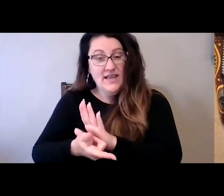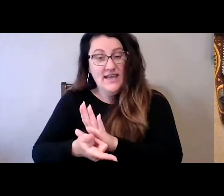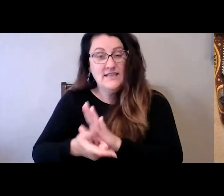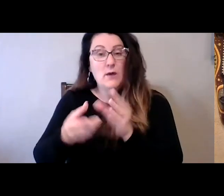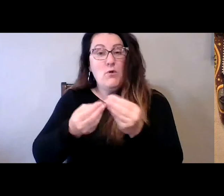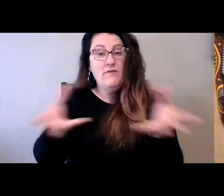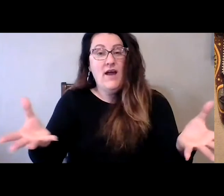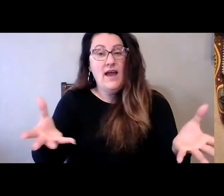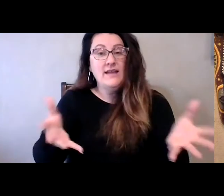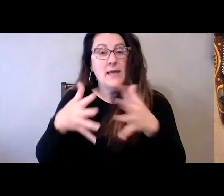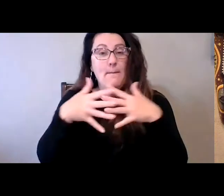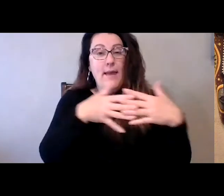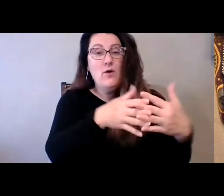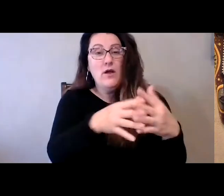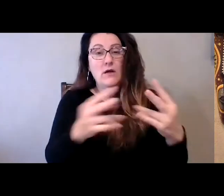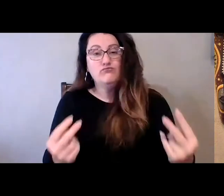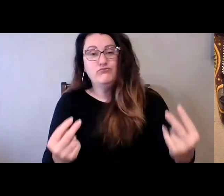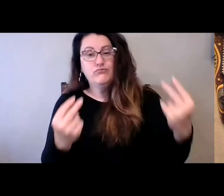the country with,